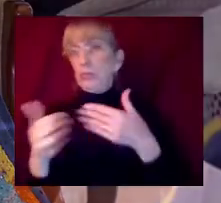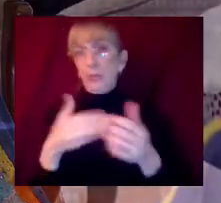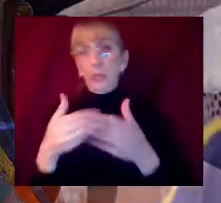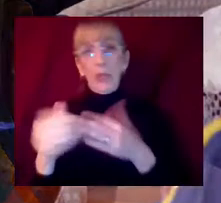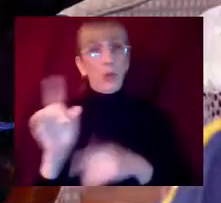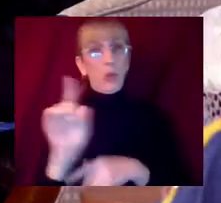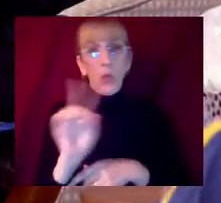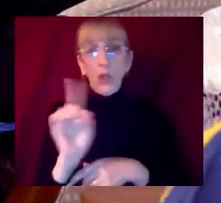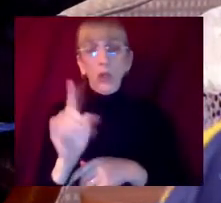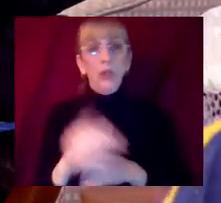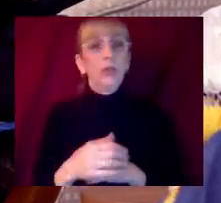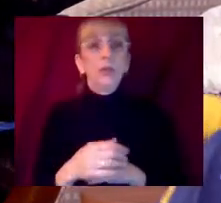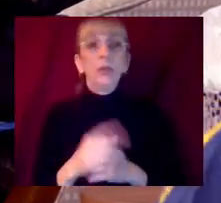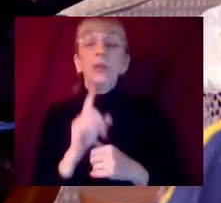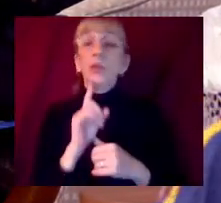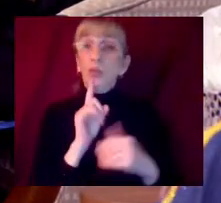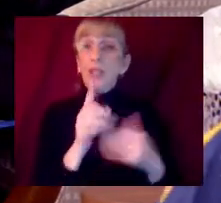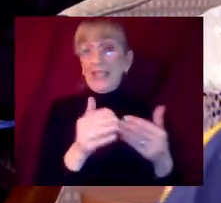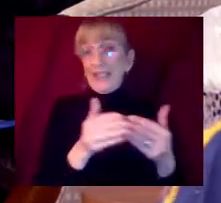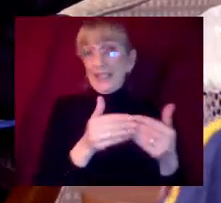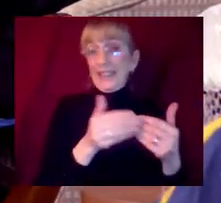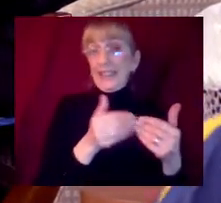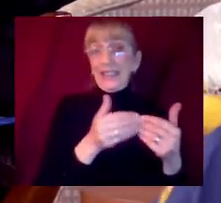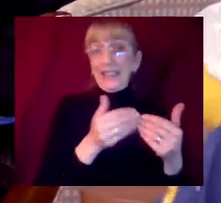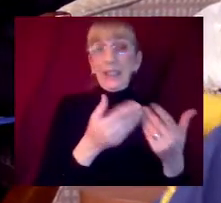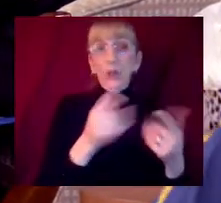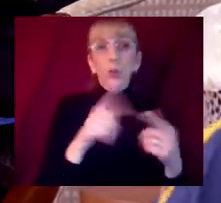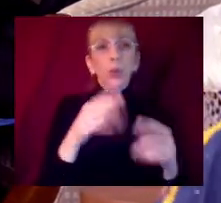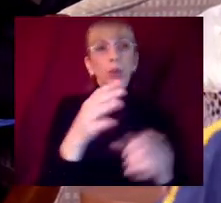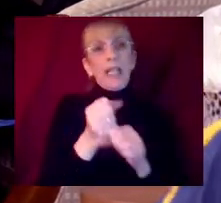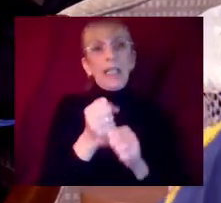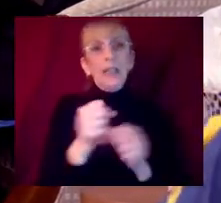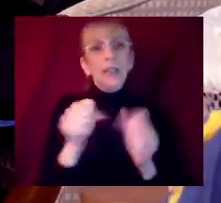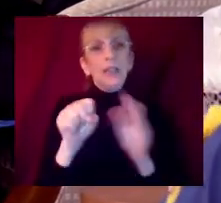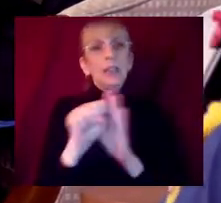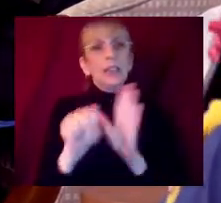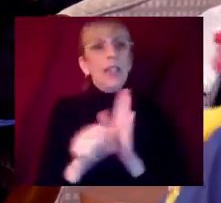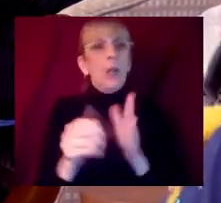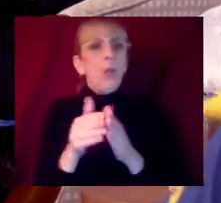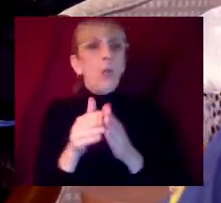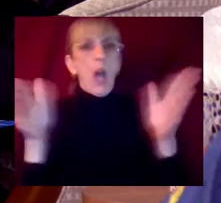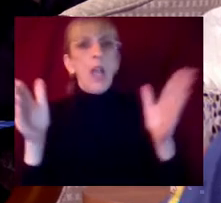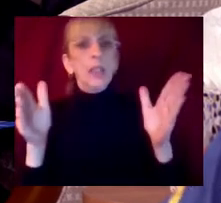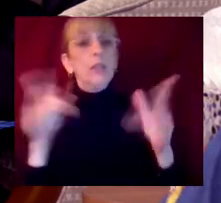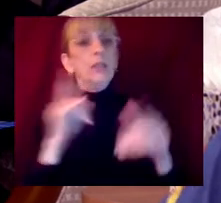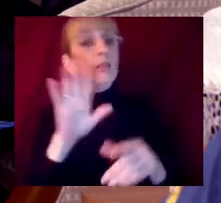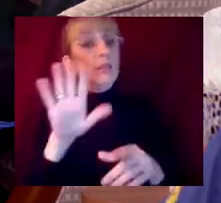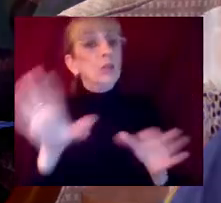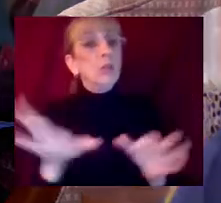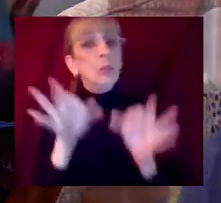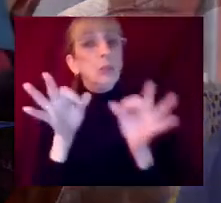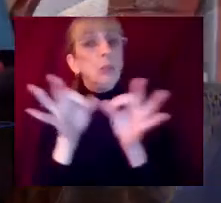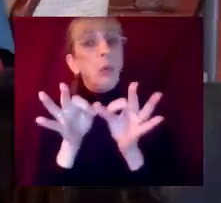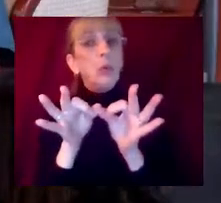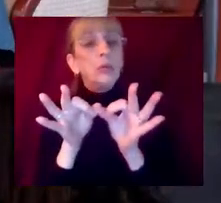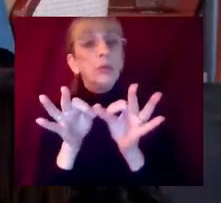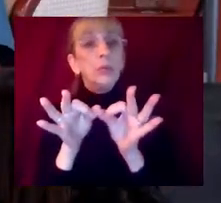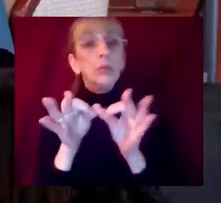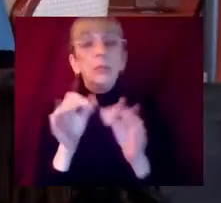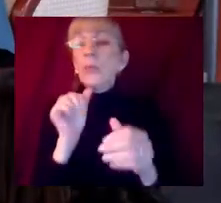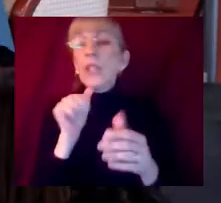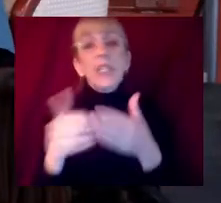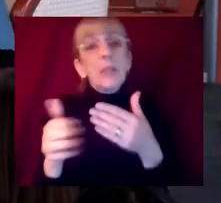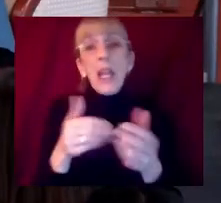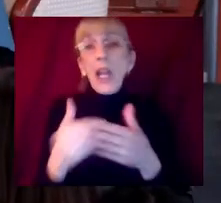easier in our state to take it statewide than maybe in some place. Well, it is, but it's important. Every little thing is important. It doesn't matter one or